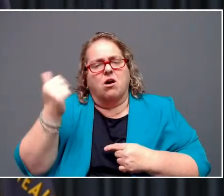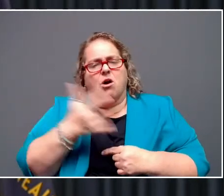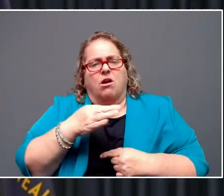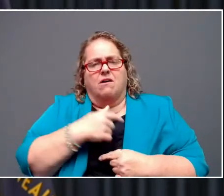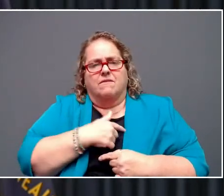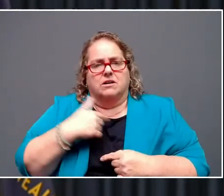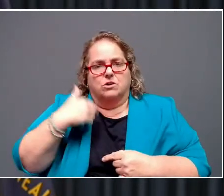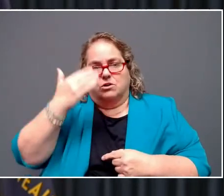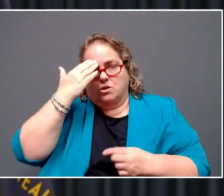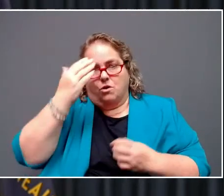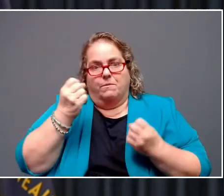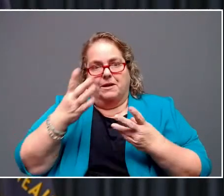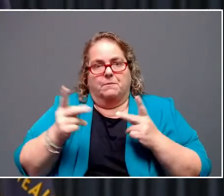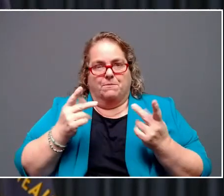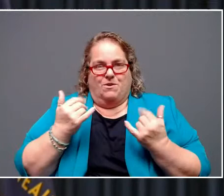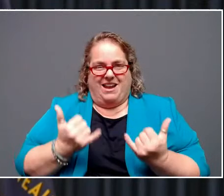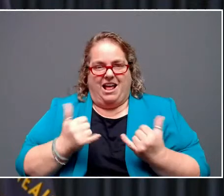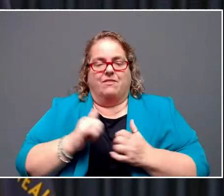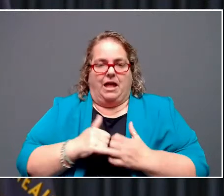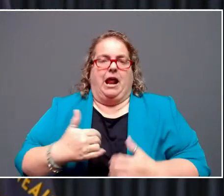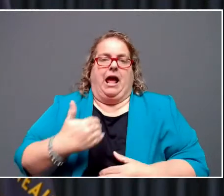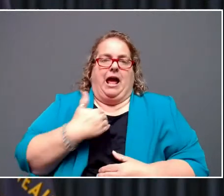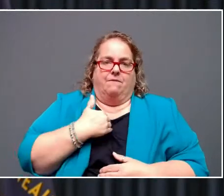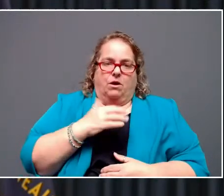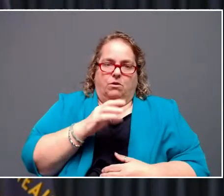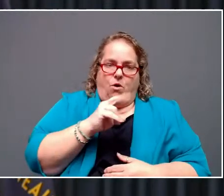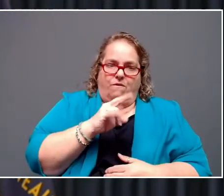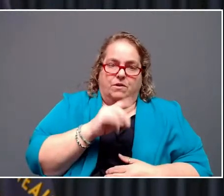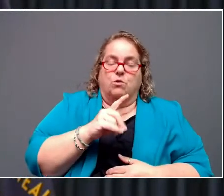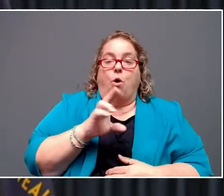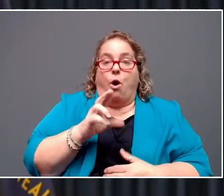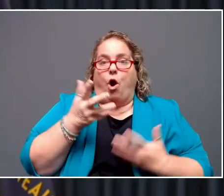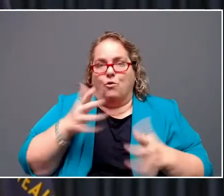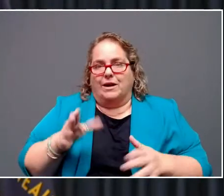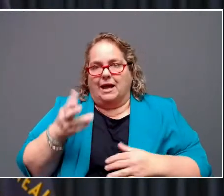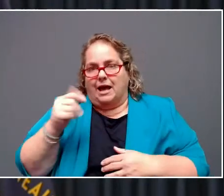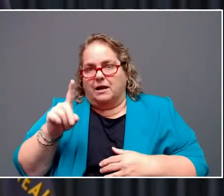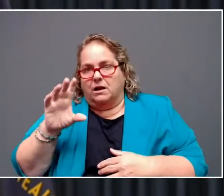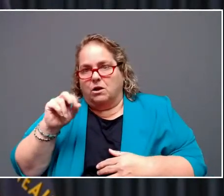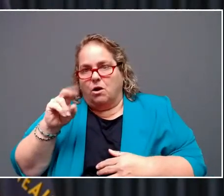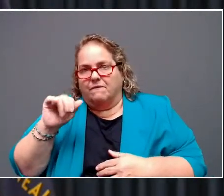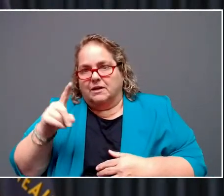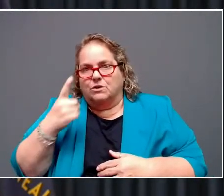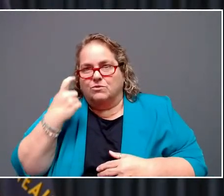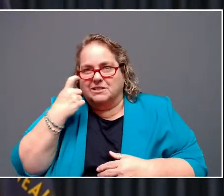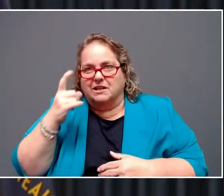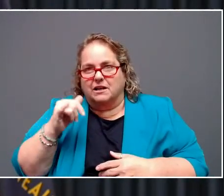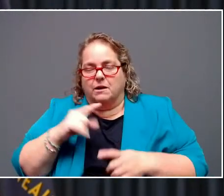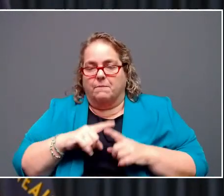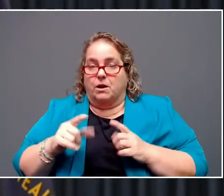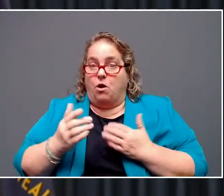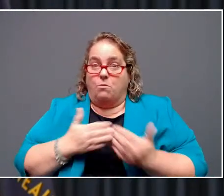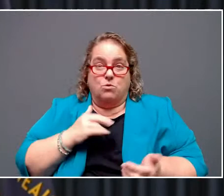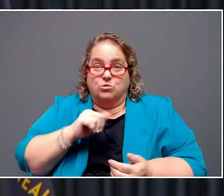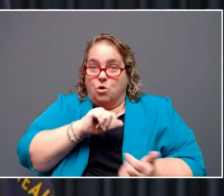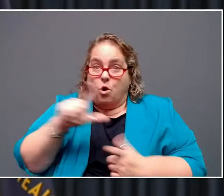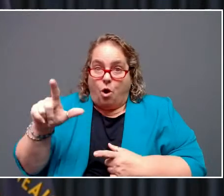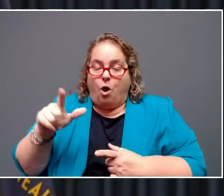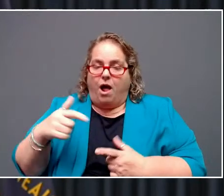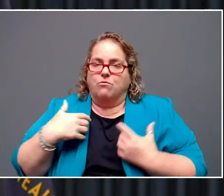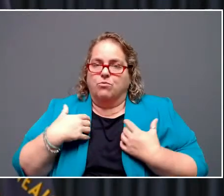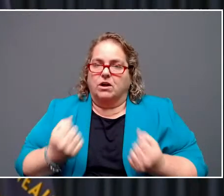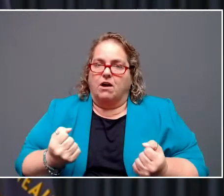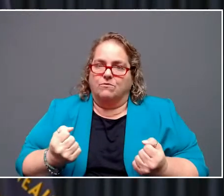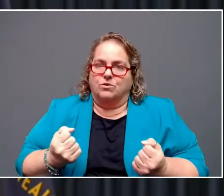people right now that have COVID or have had COVID recently, but most all of them have recovered,